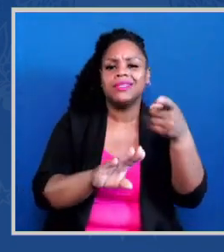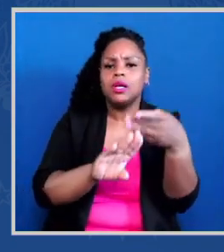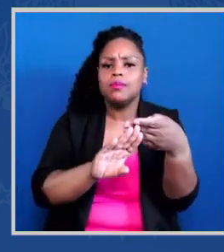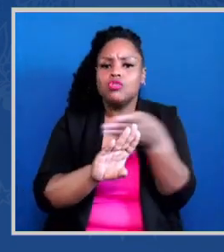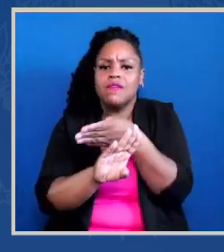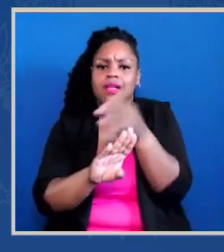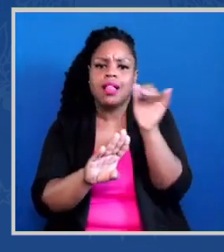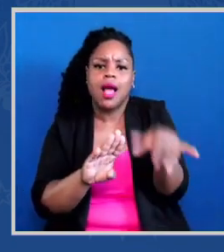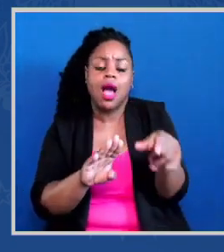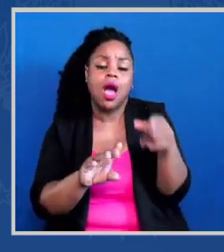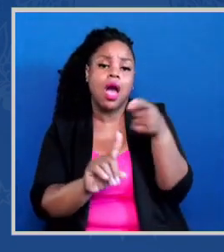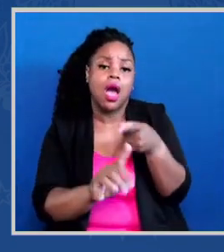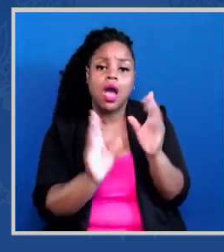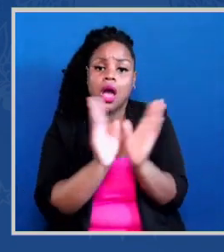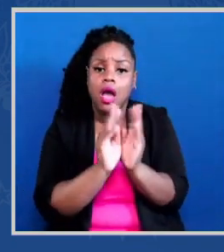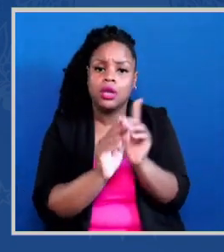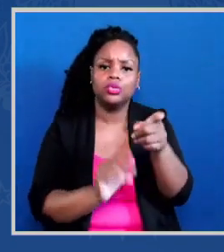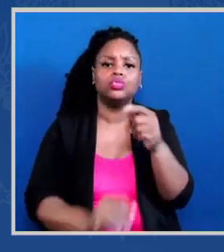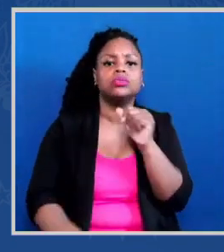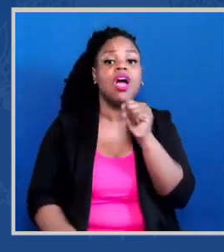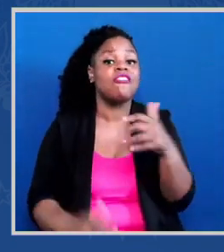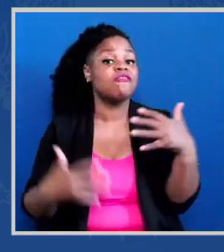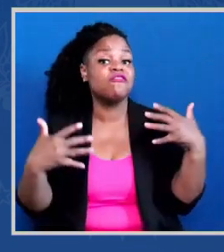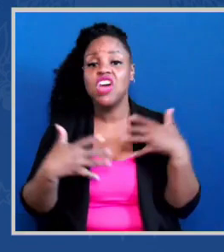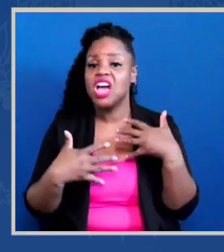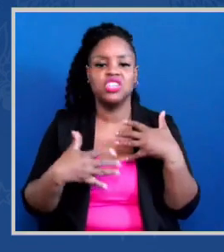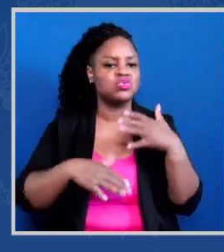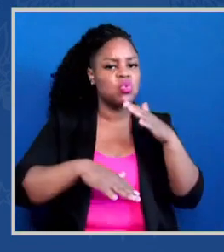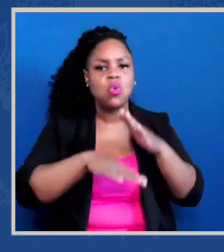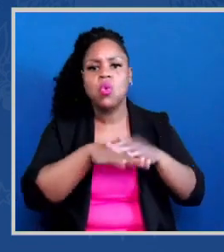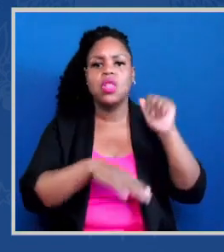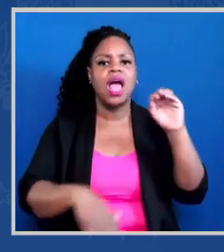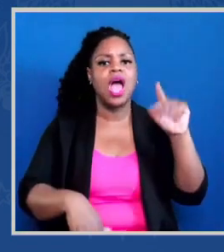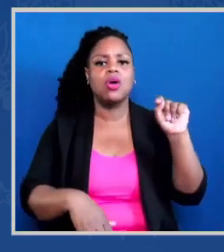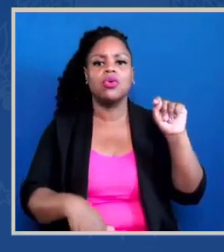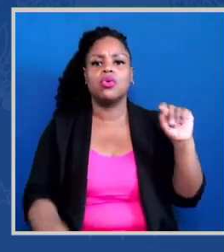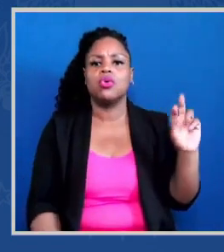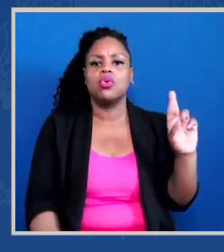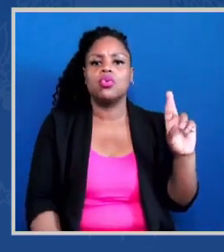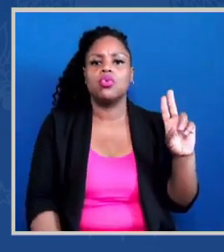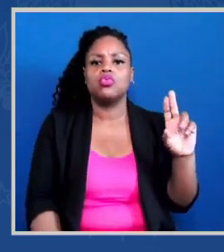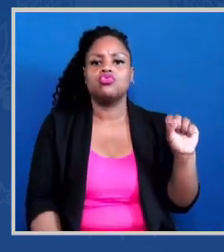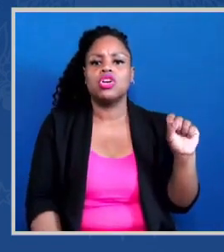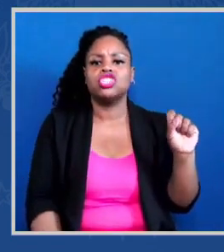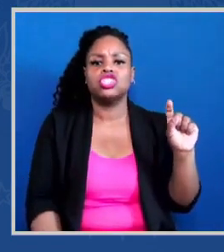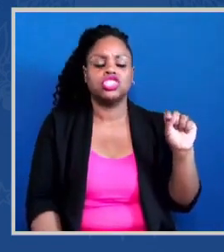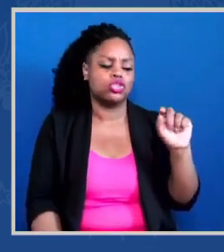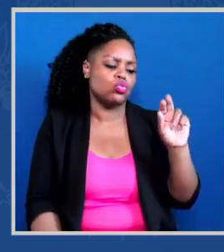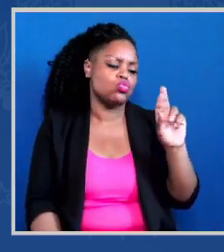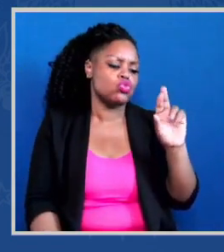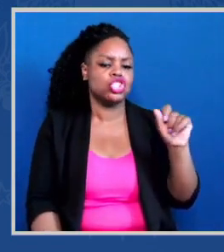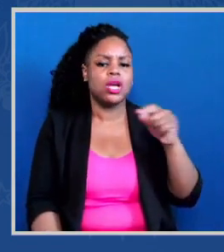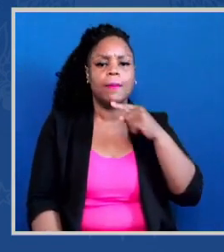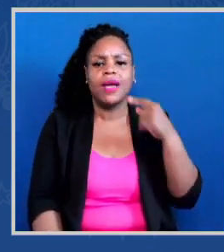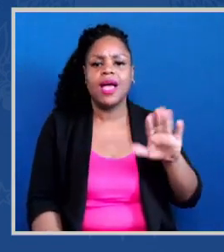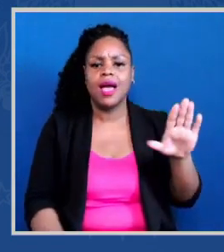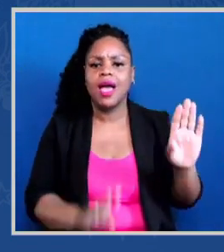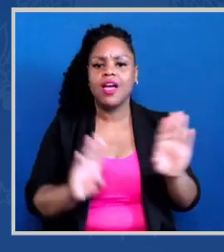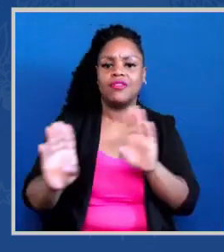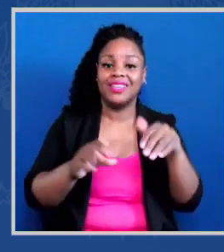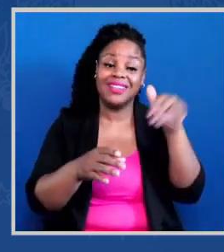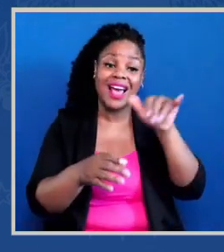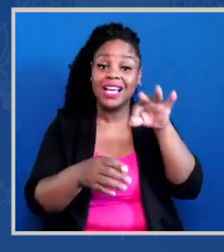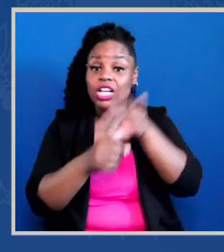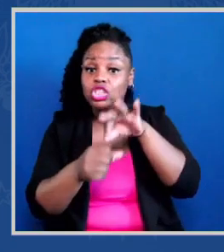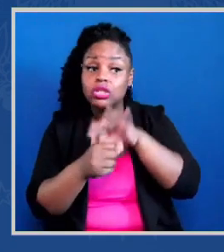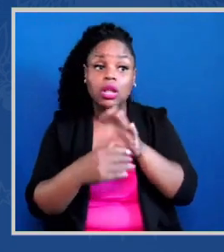unafraid to call out Russia's disruptive actions like cyber hacks, Ukraine, election interference. But you're not having a joint press